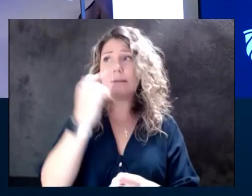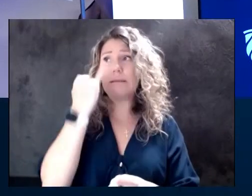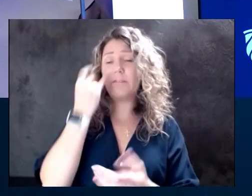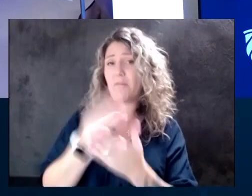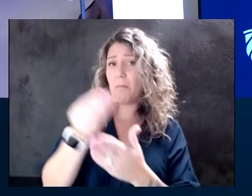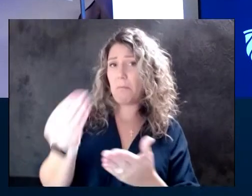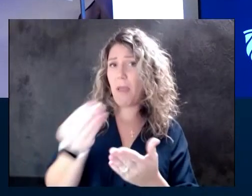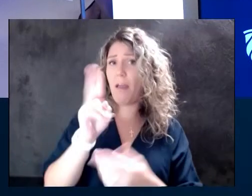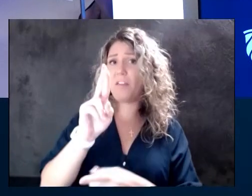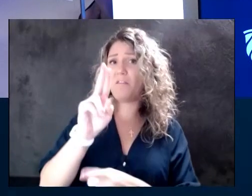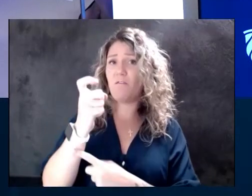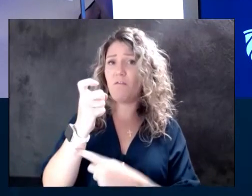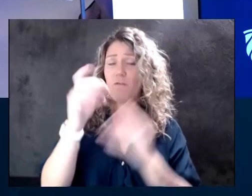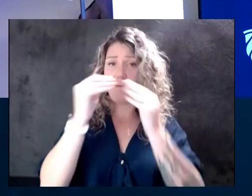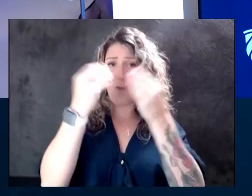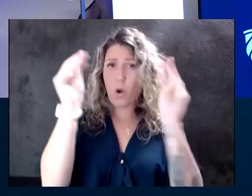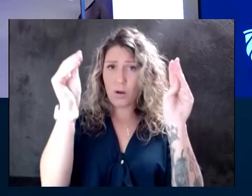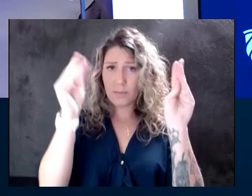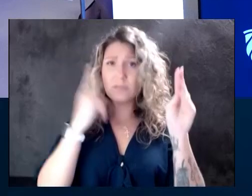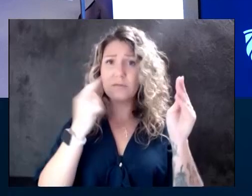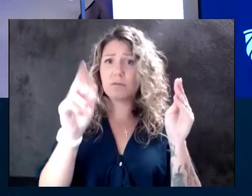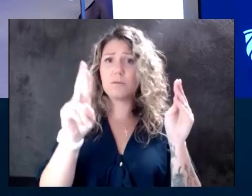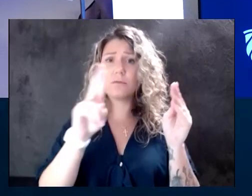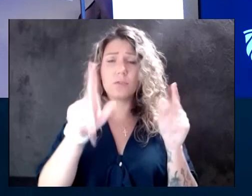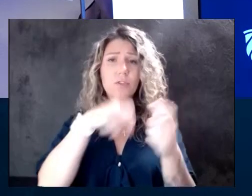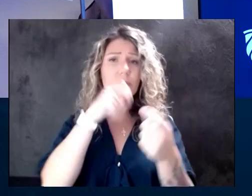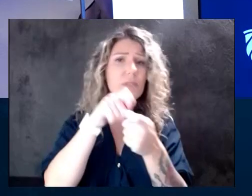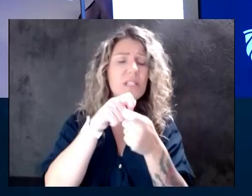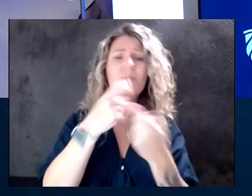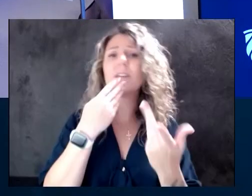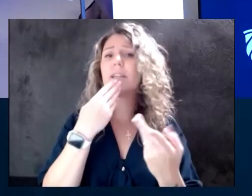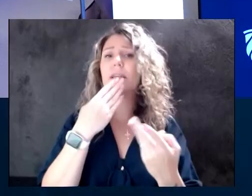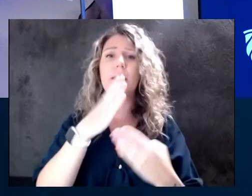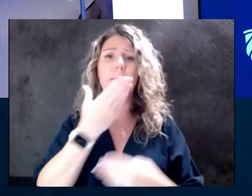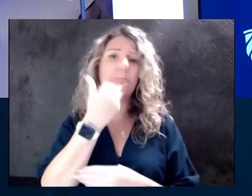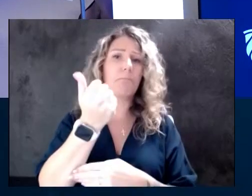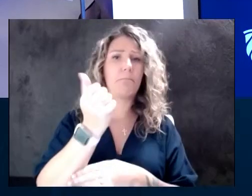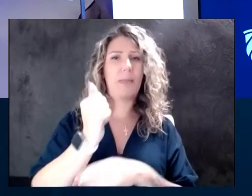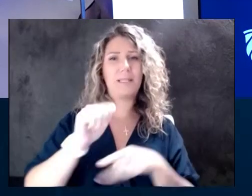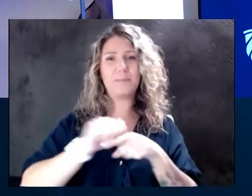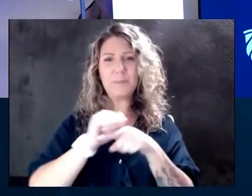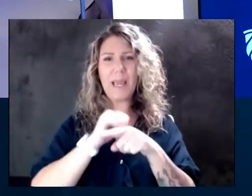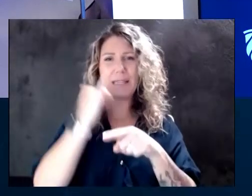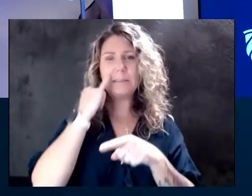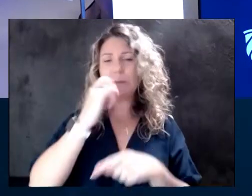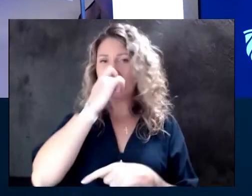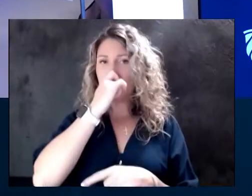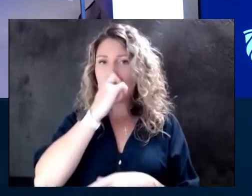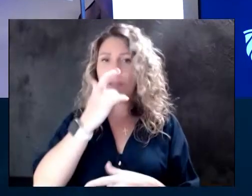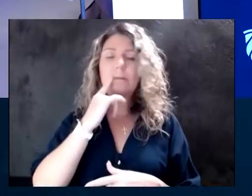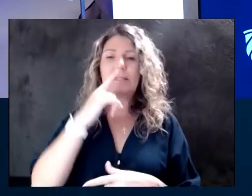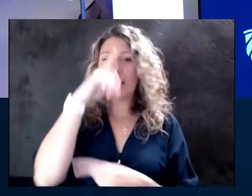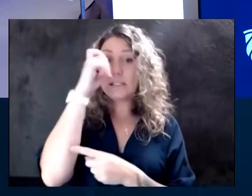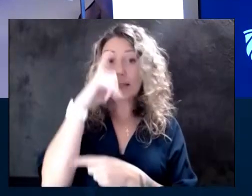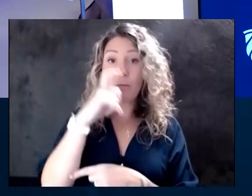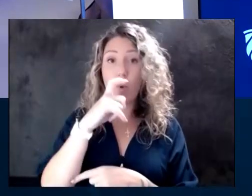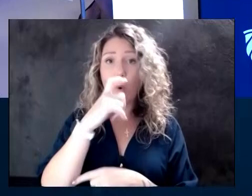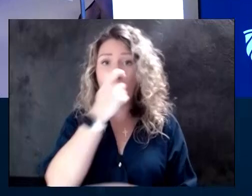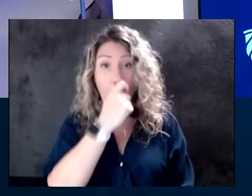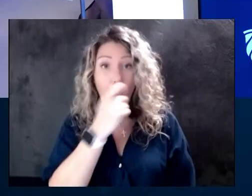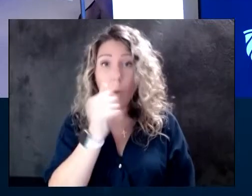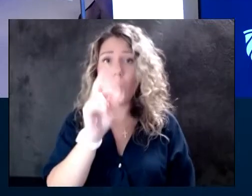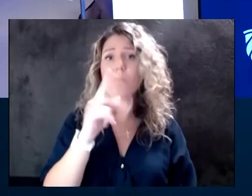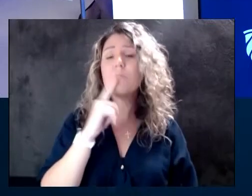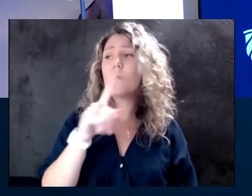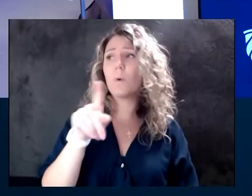and if there's any sort of recommendations on best practices, like if I've got a little sniffle that might be a summer cold, should I go ahead and take one of those, or should I